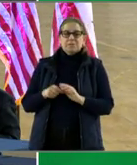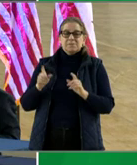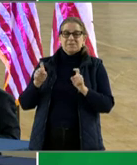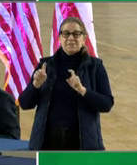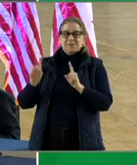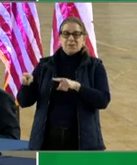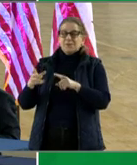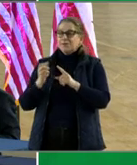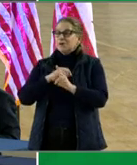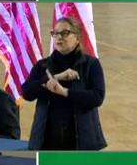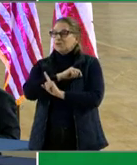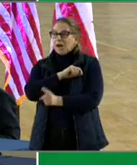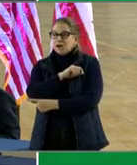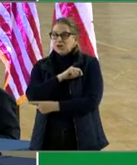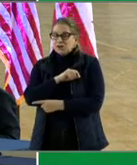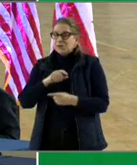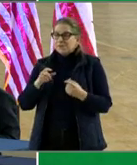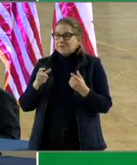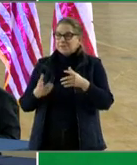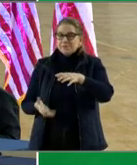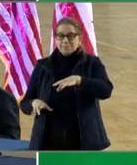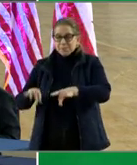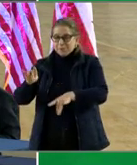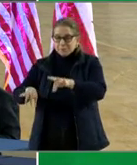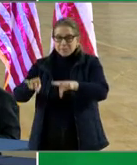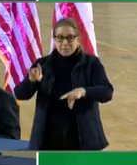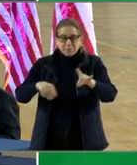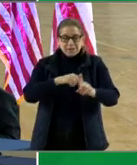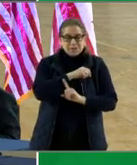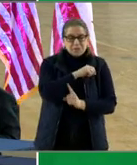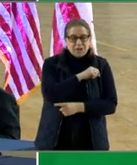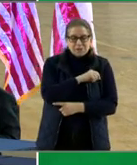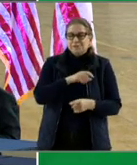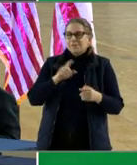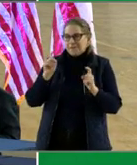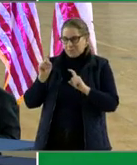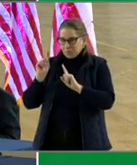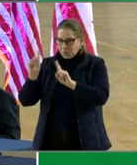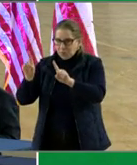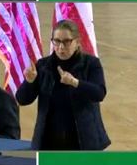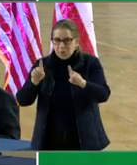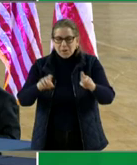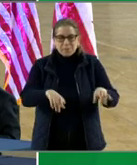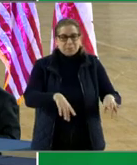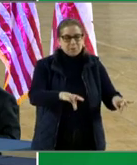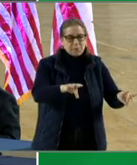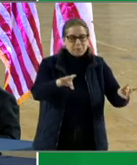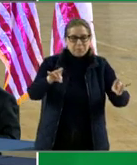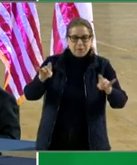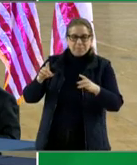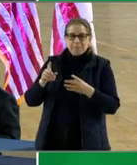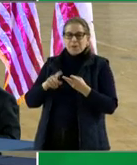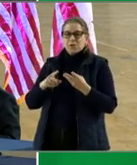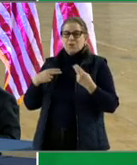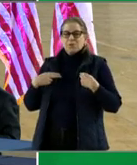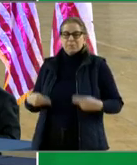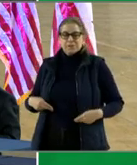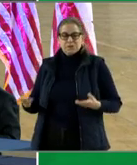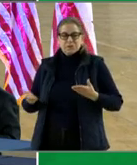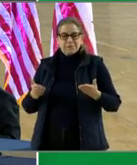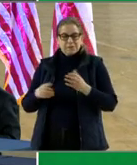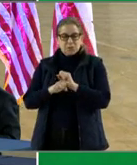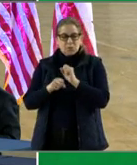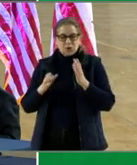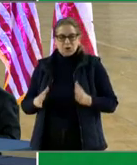single day as expected. We also have our human services workers who are processing benefits